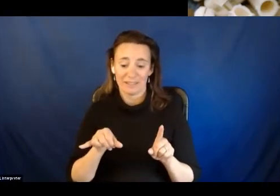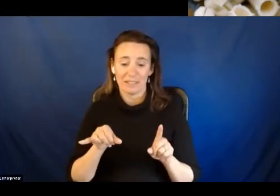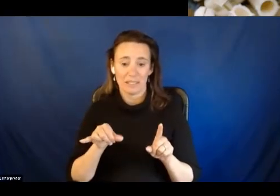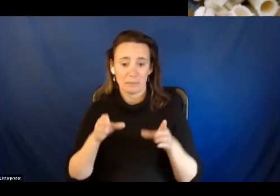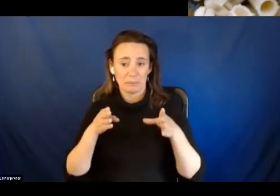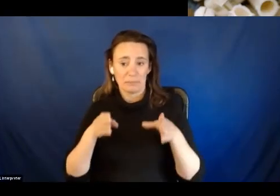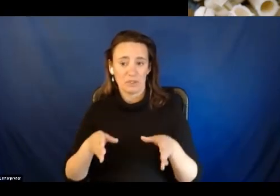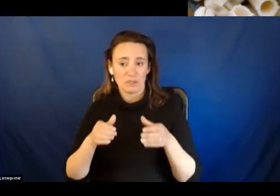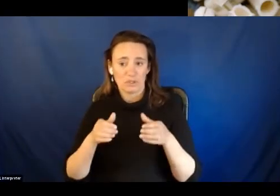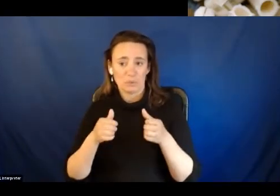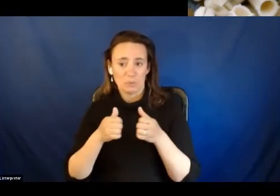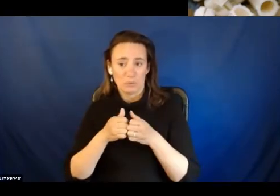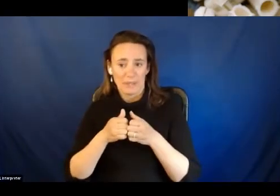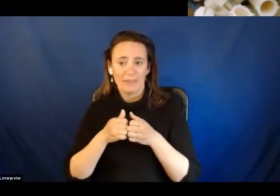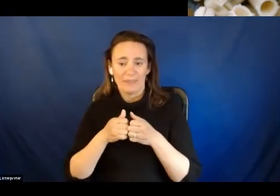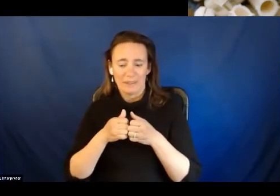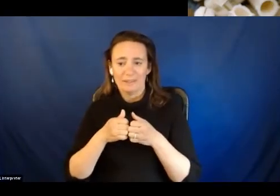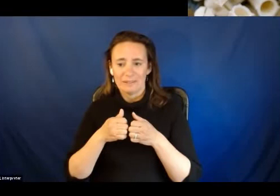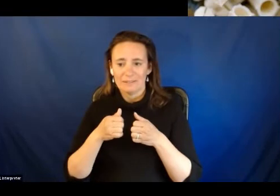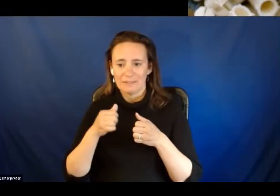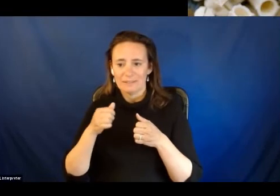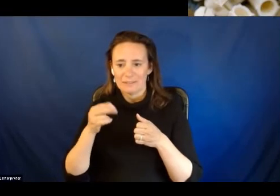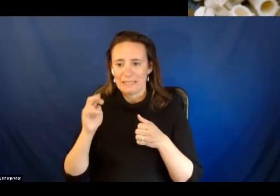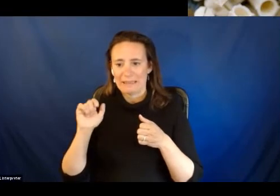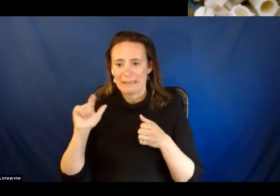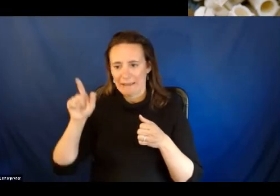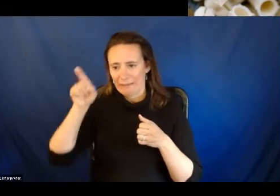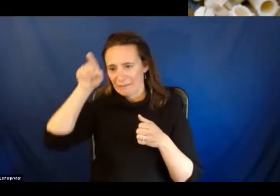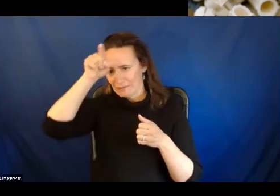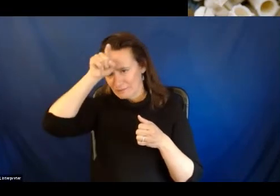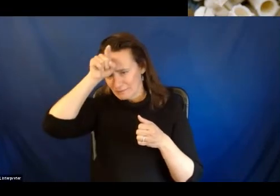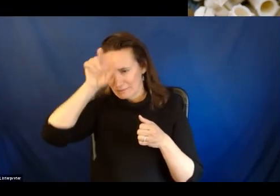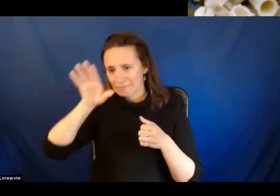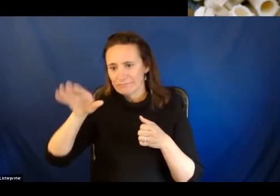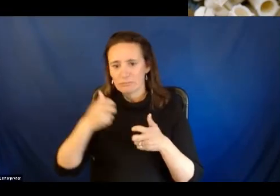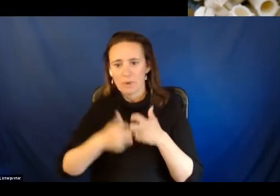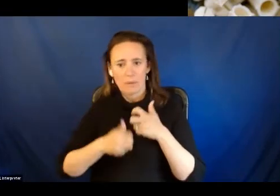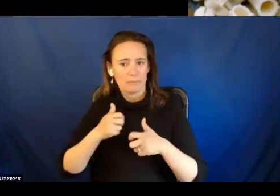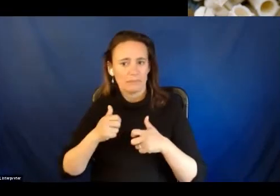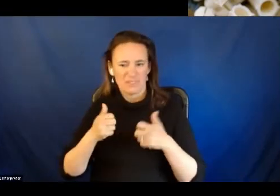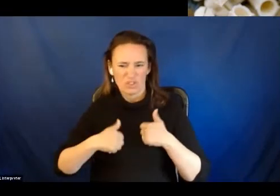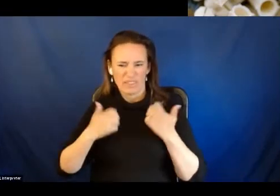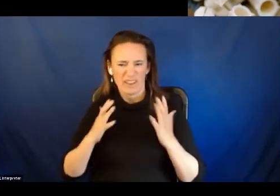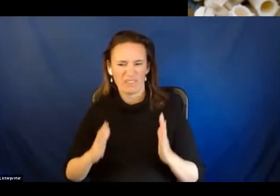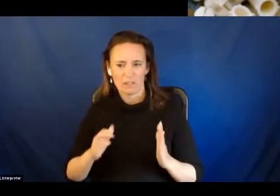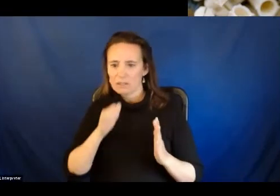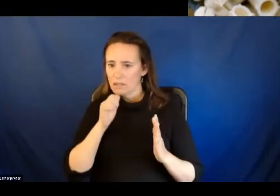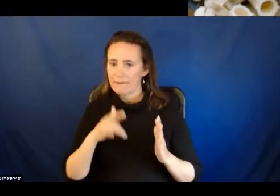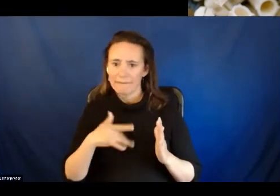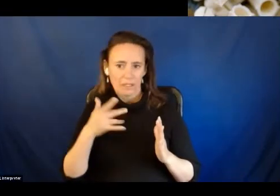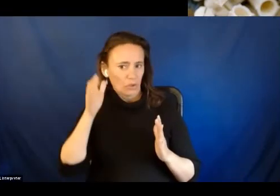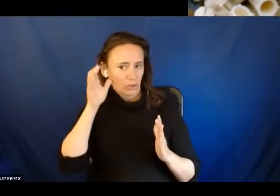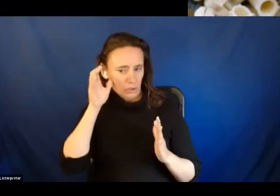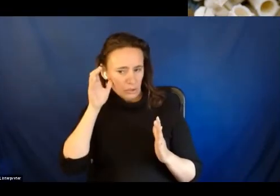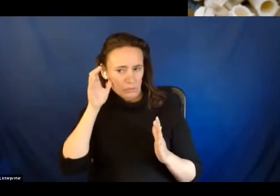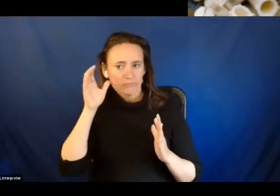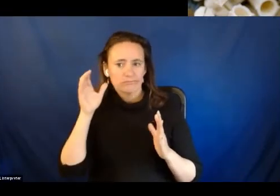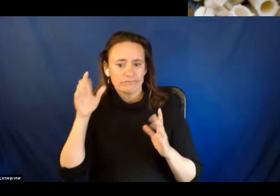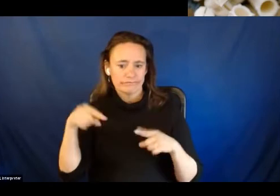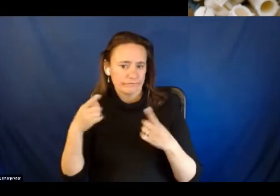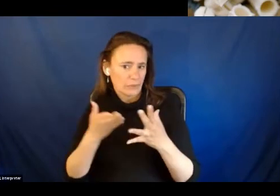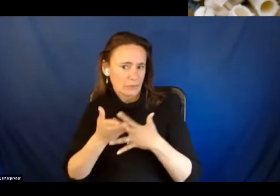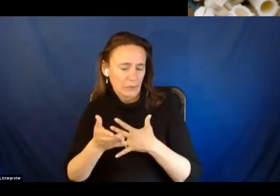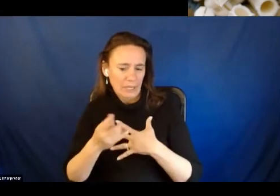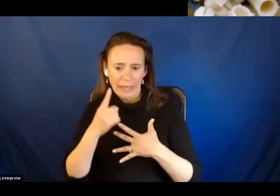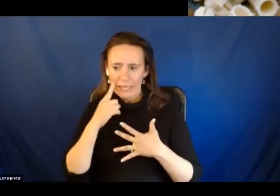nail or the survivor's problem, right? They didn't feel heard throughout that whole interaction, right? He kept telling her, I think you